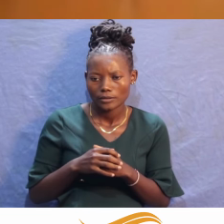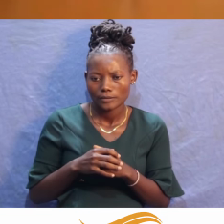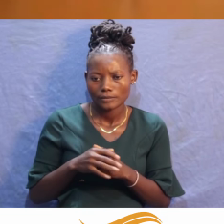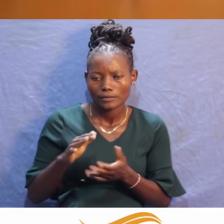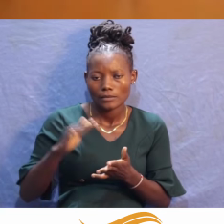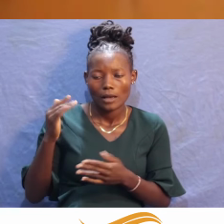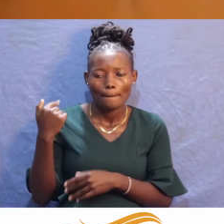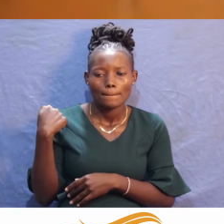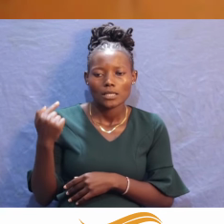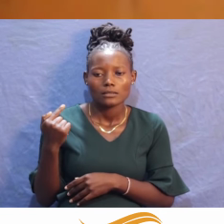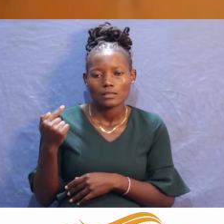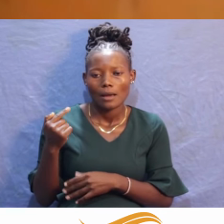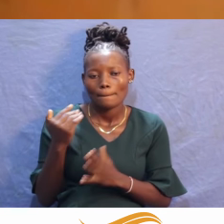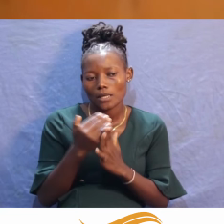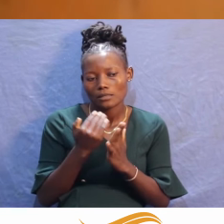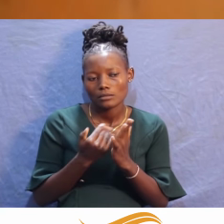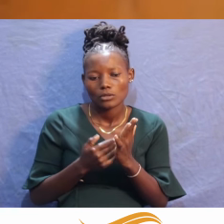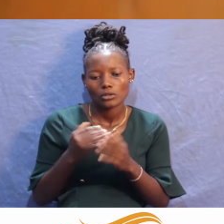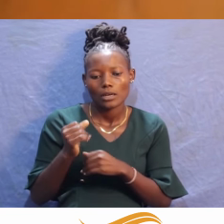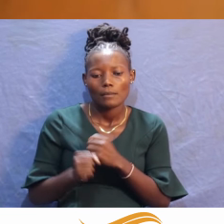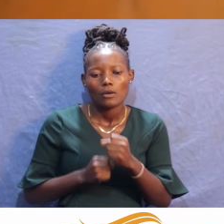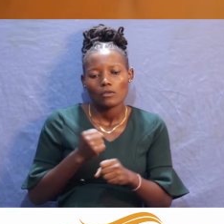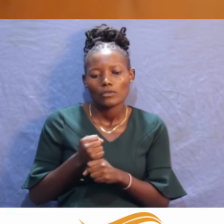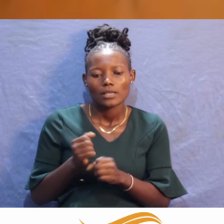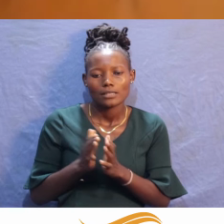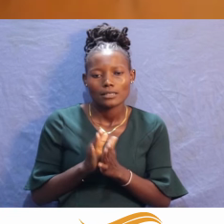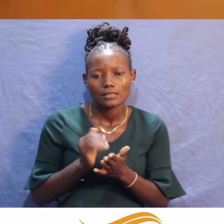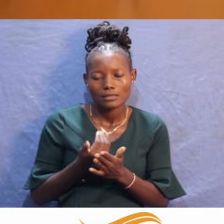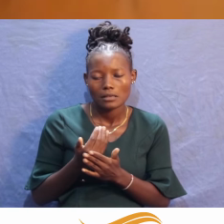number of these programs over the years, and it's something